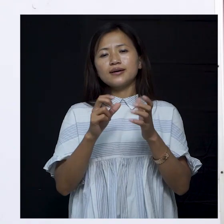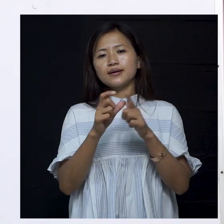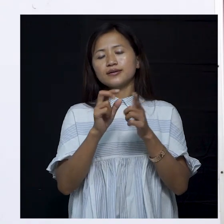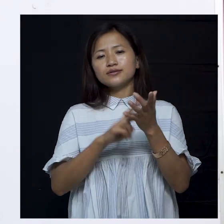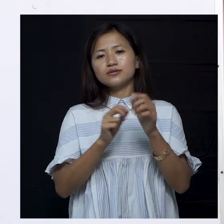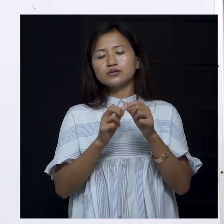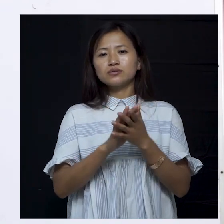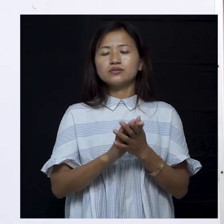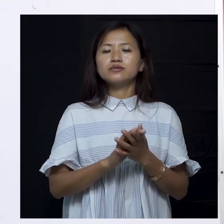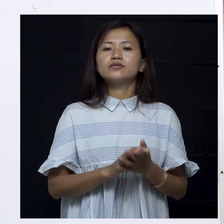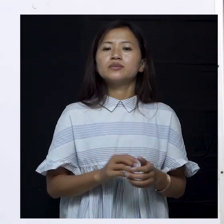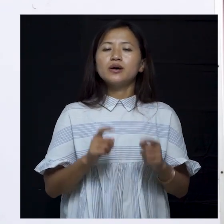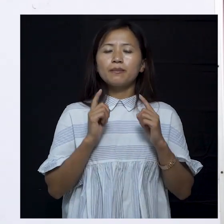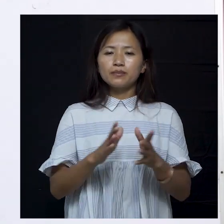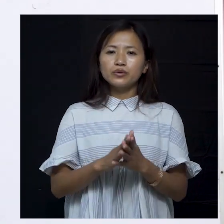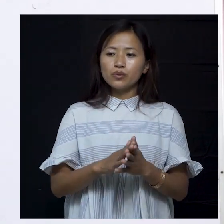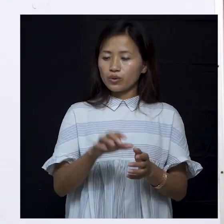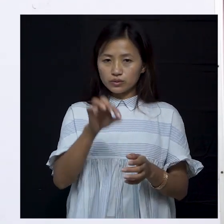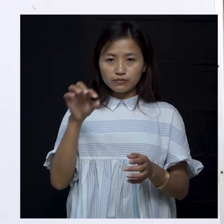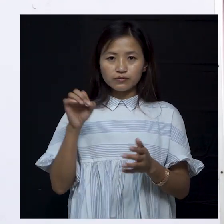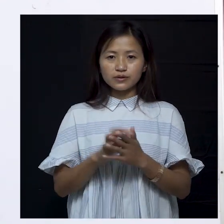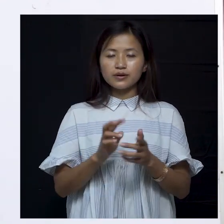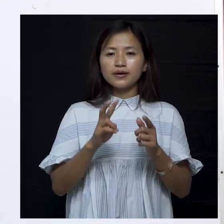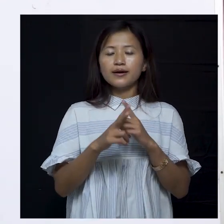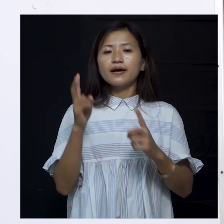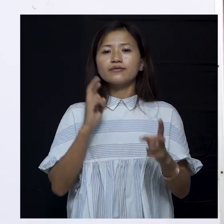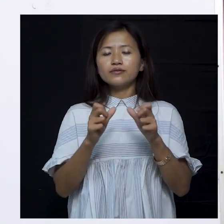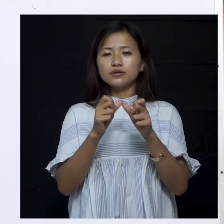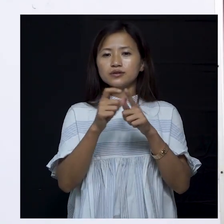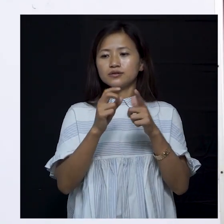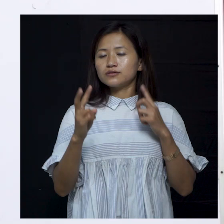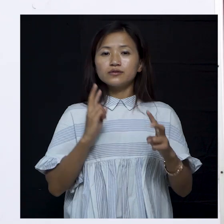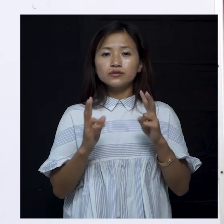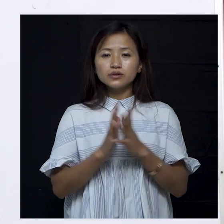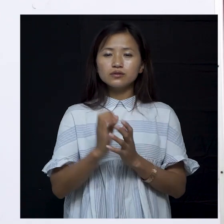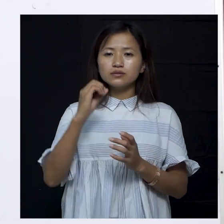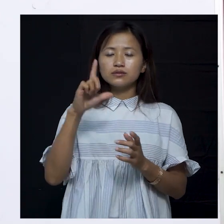find adverbial clauses. Okay, and it will also answer to the question where.